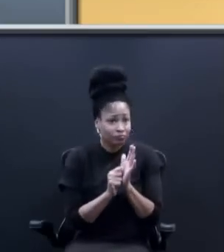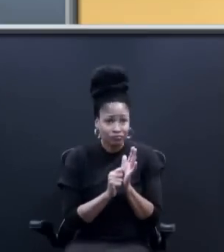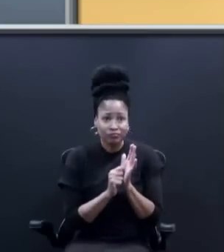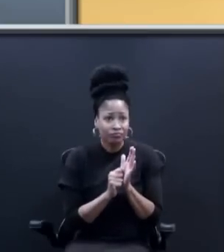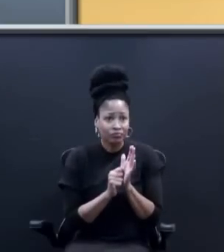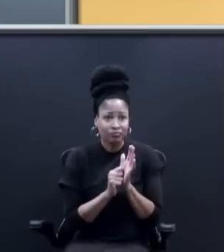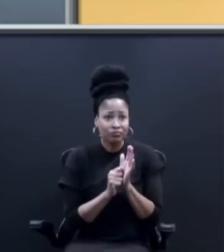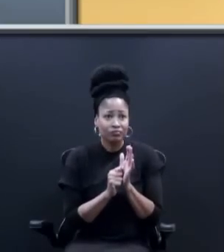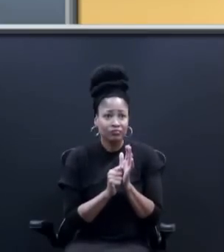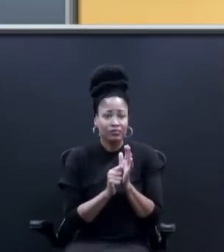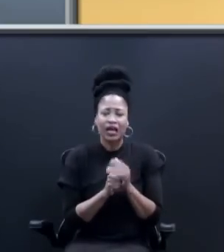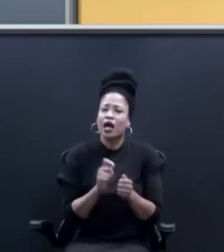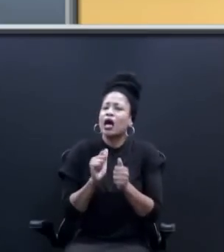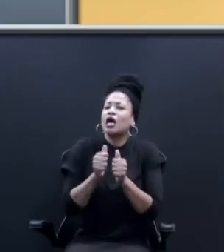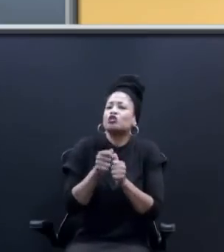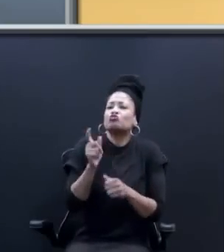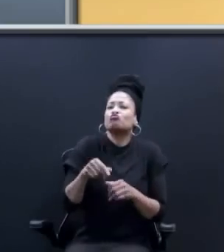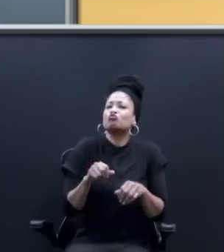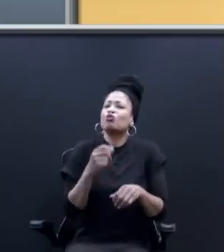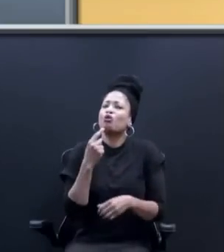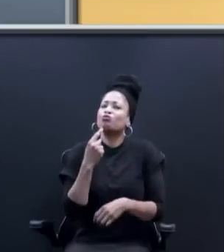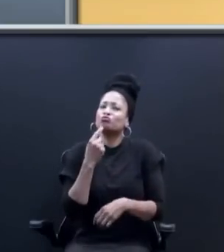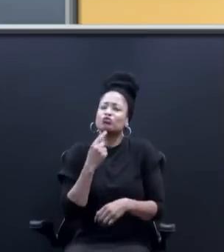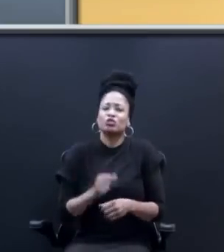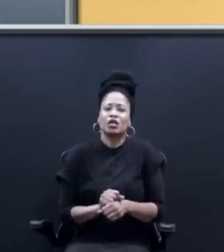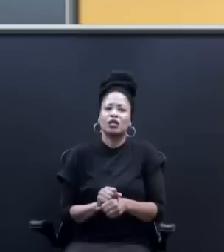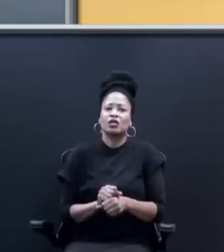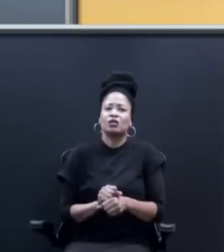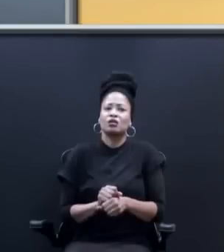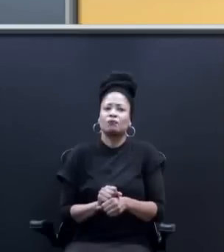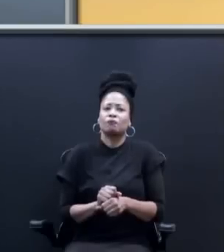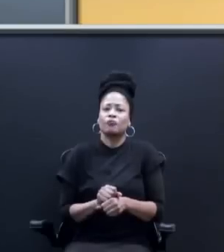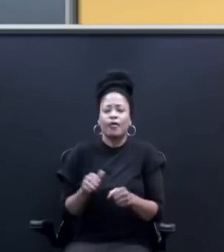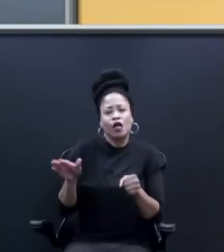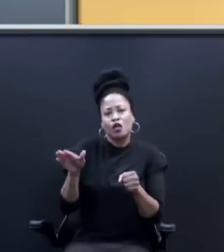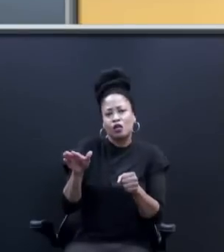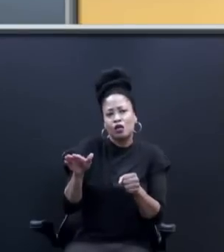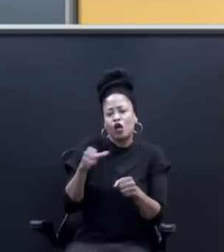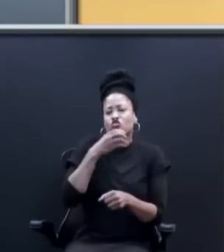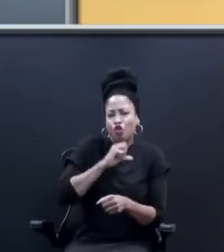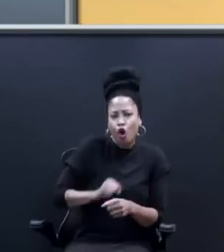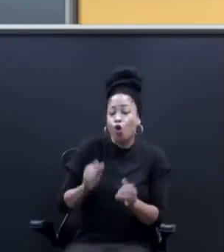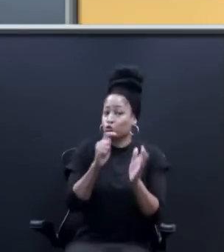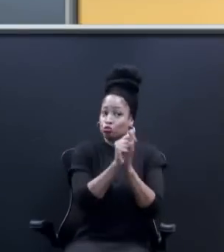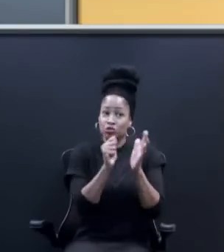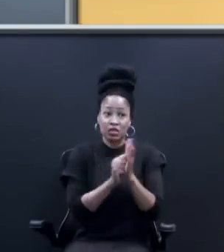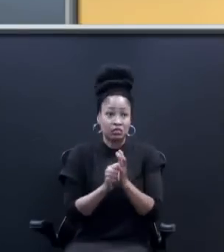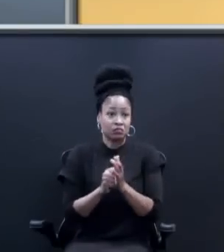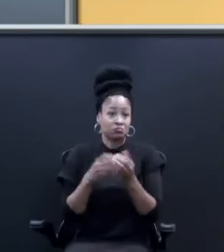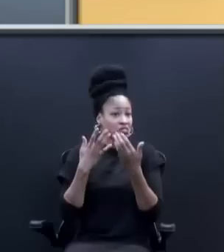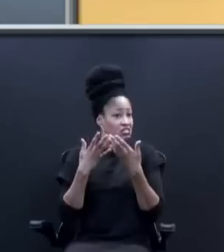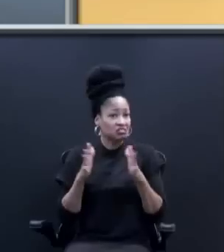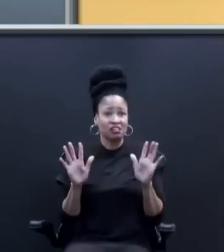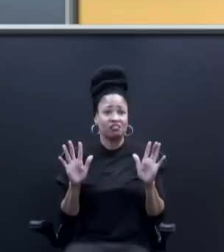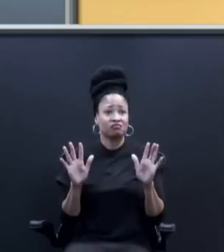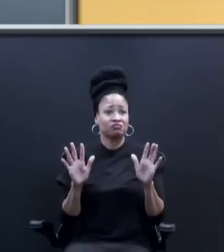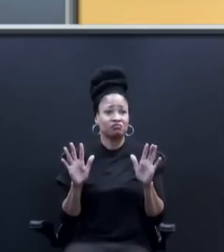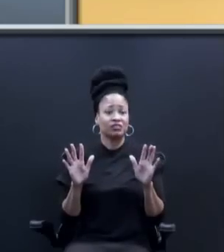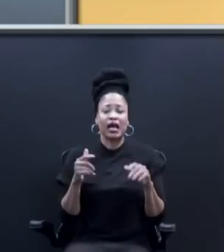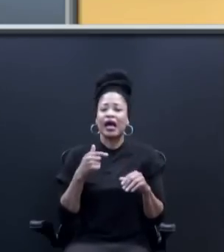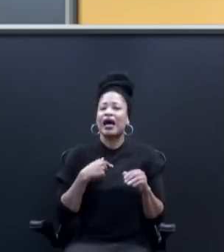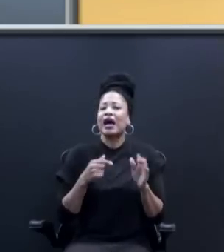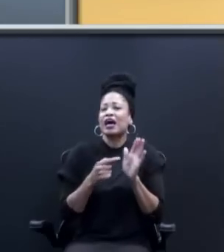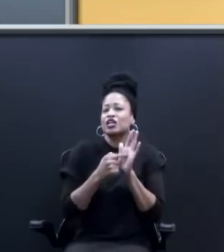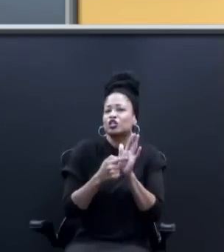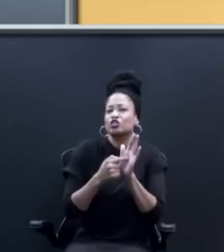So how is you going to say the Old Testament fulfilled? I can teach you the first and last resurrection. I can show you the coming of the Lord. I can show you the white throne